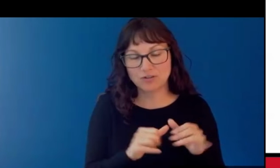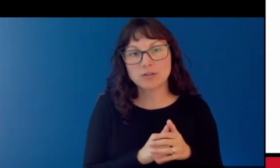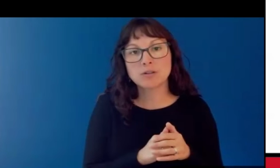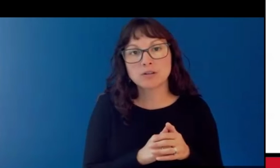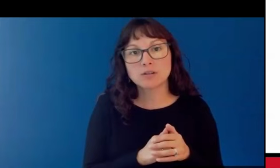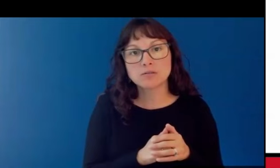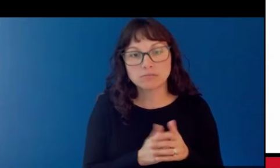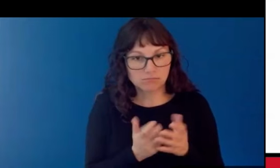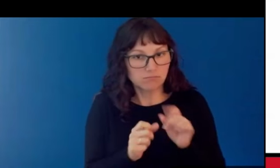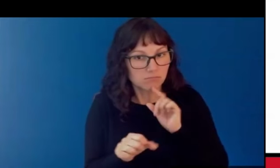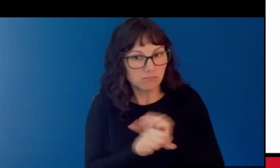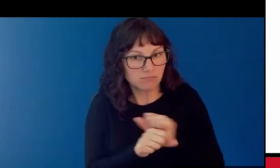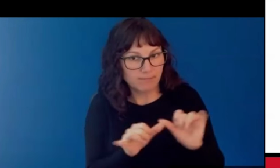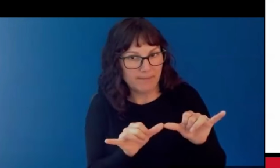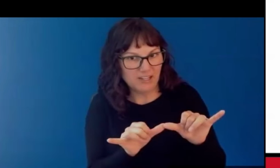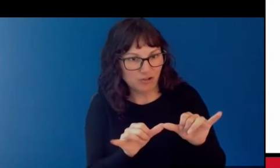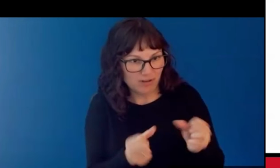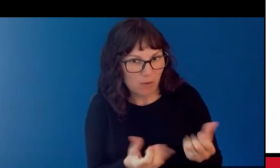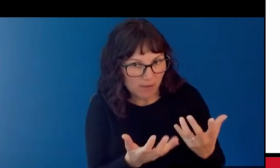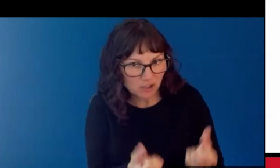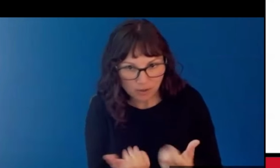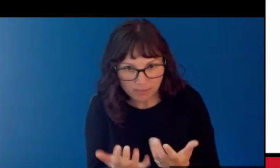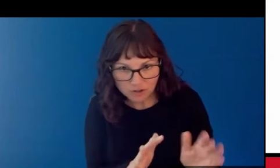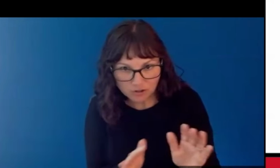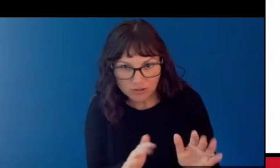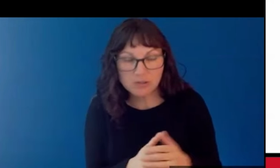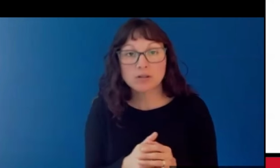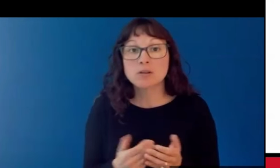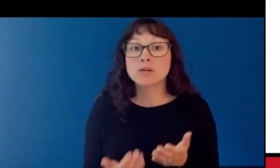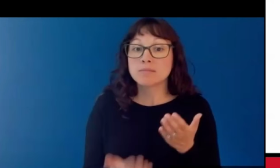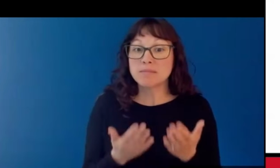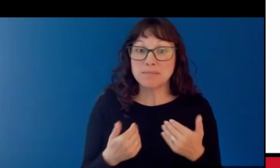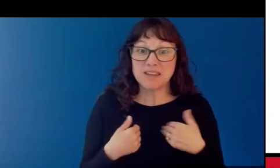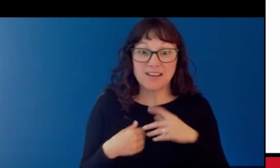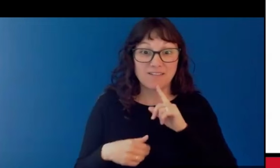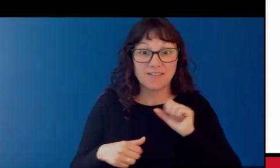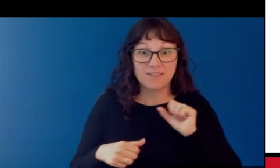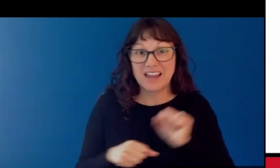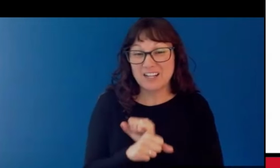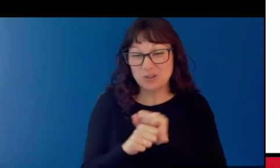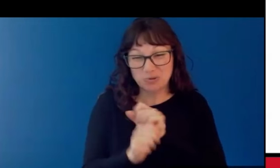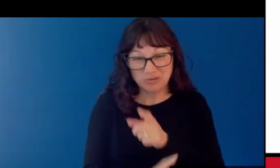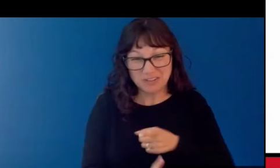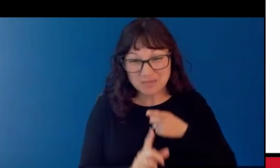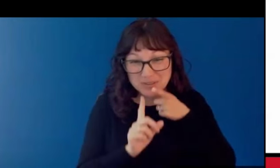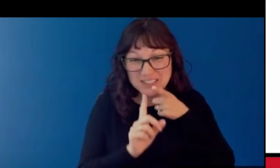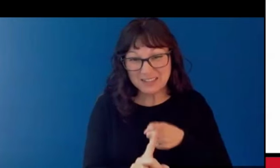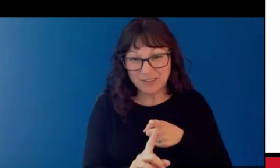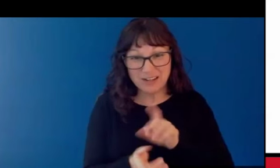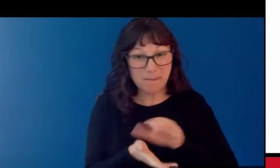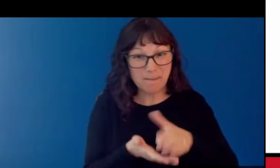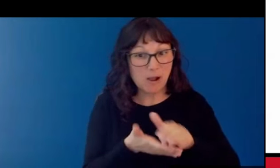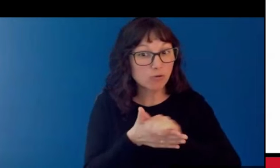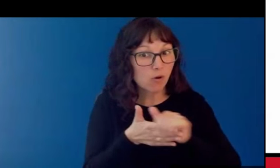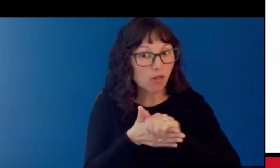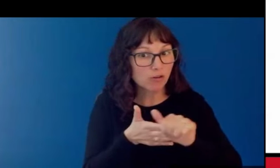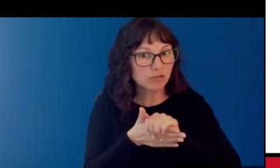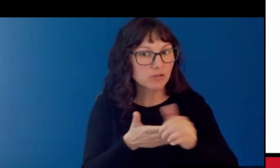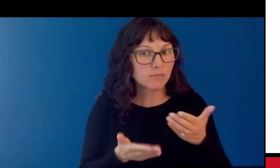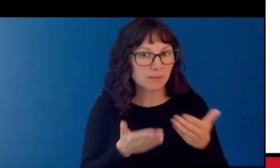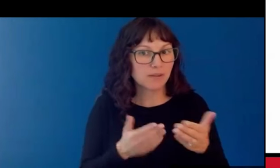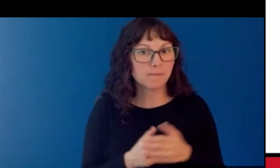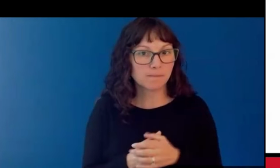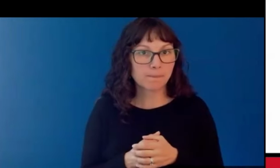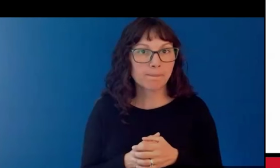quite measurable, might have an actual very specific dollar amount attached to them.